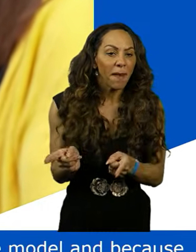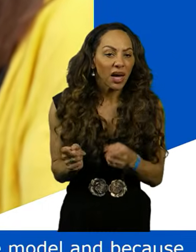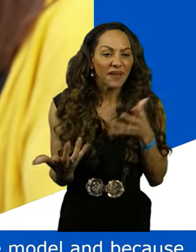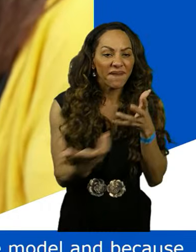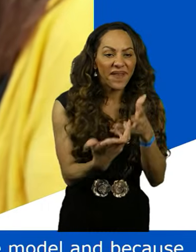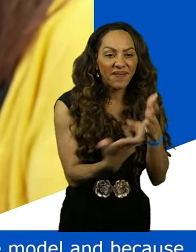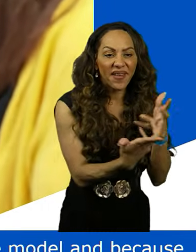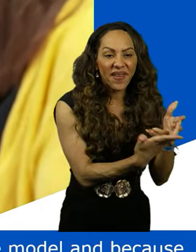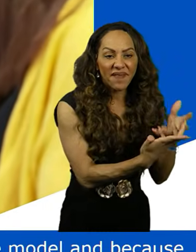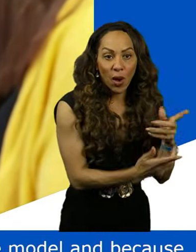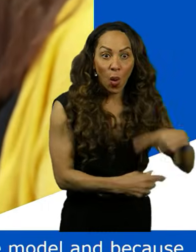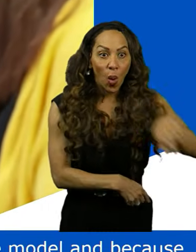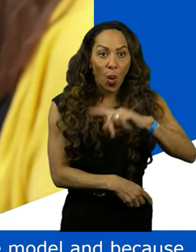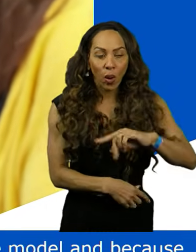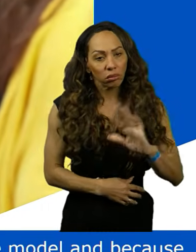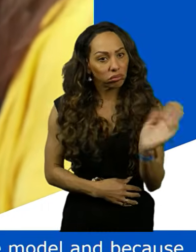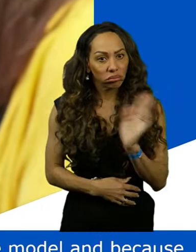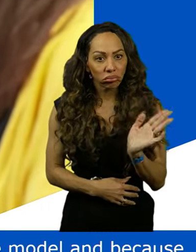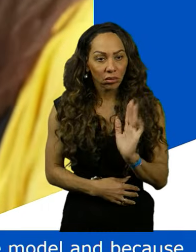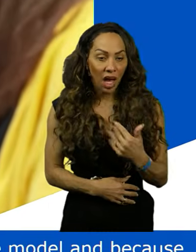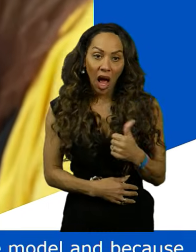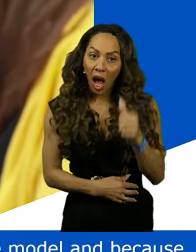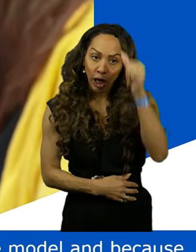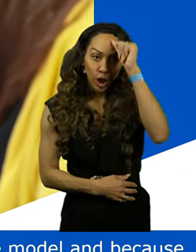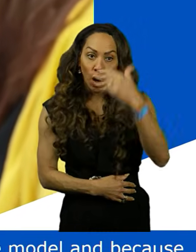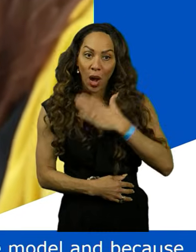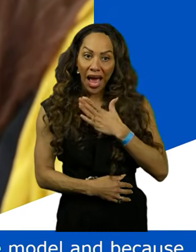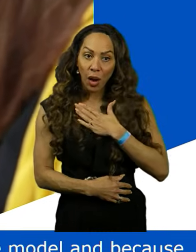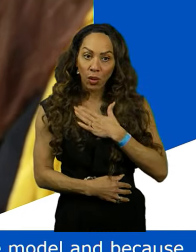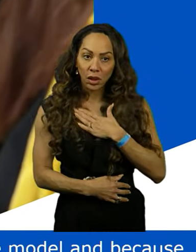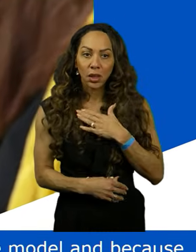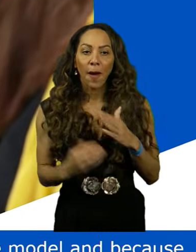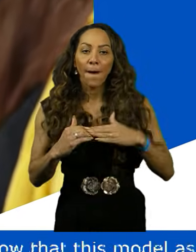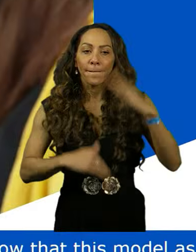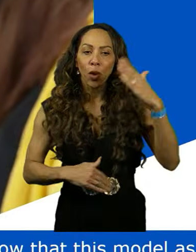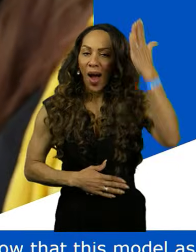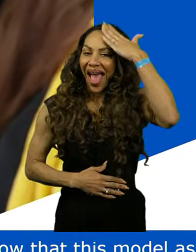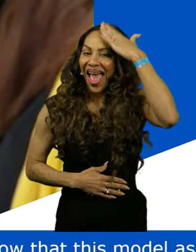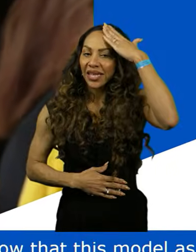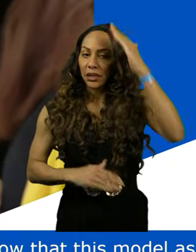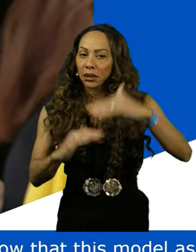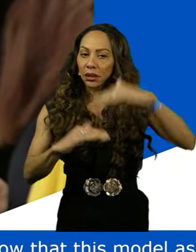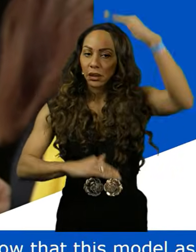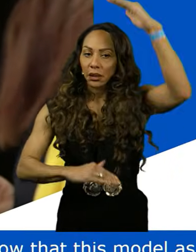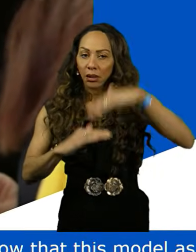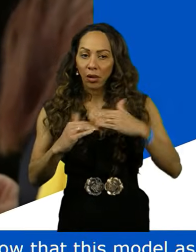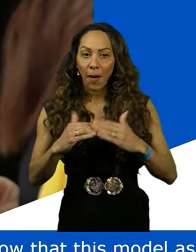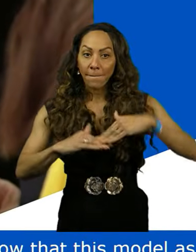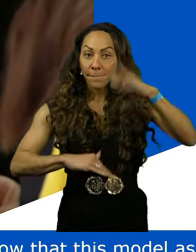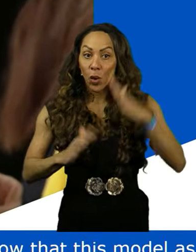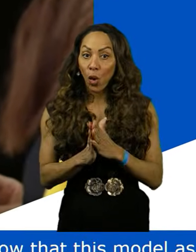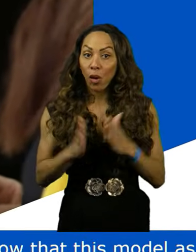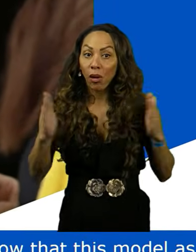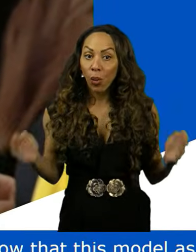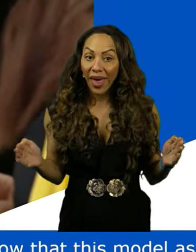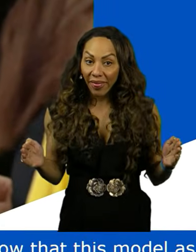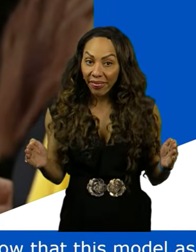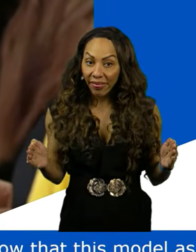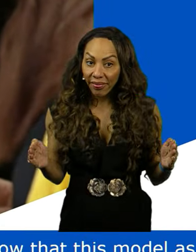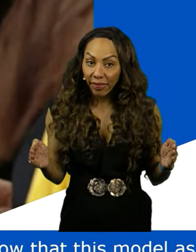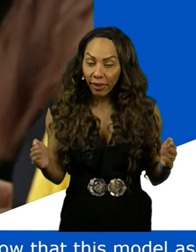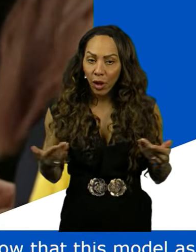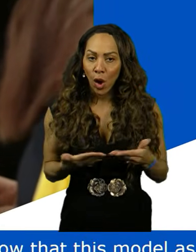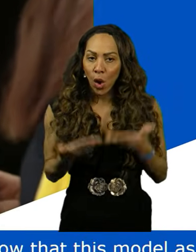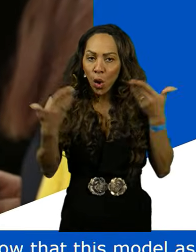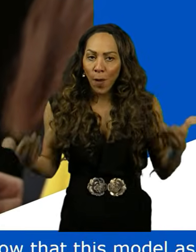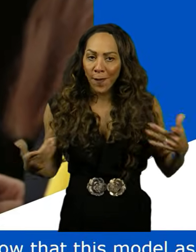I happen to know that this model has more headroom and more width than our competitors who